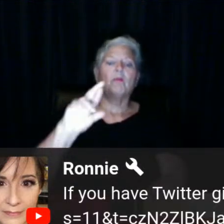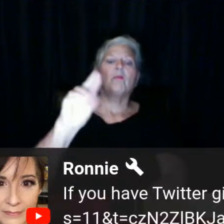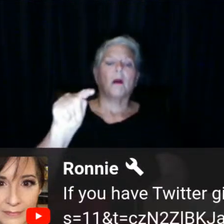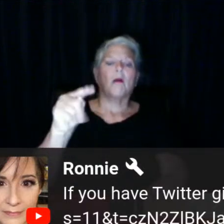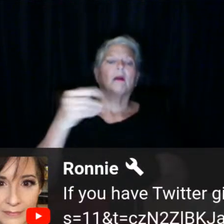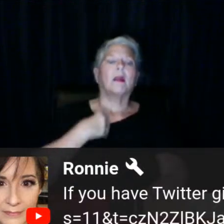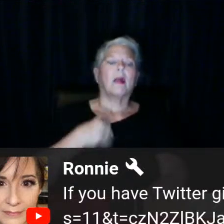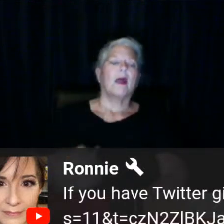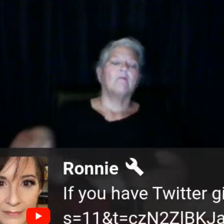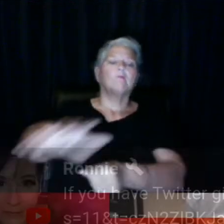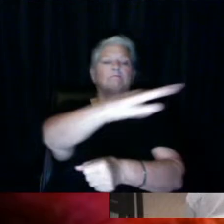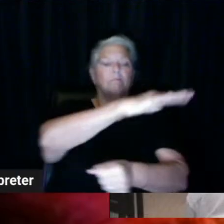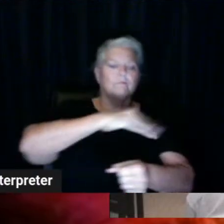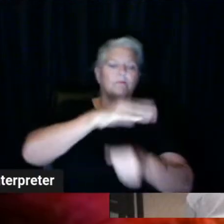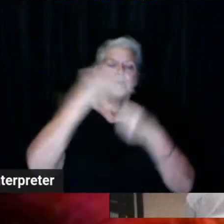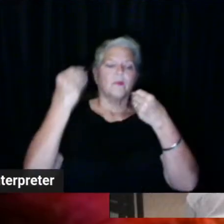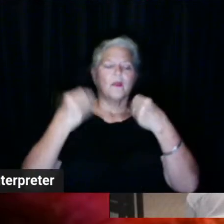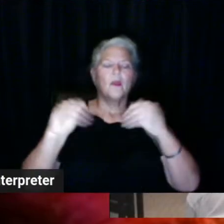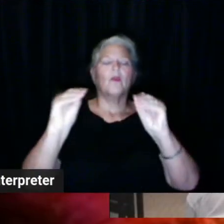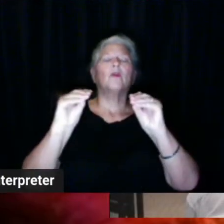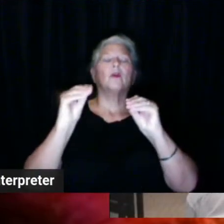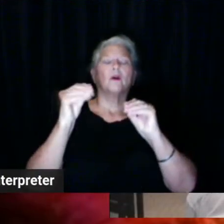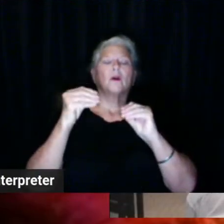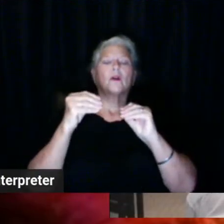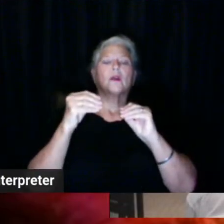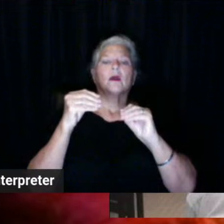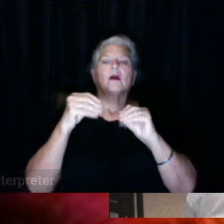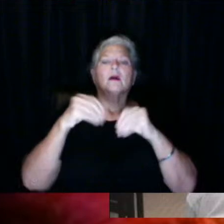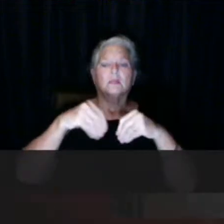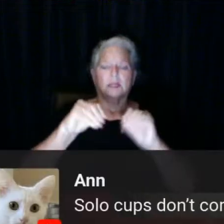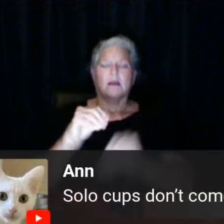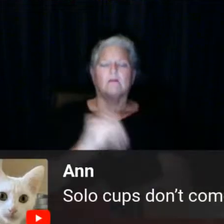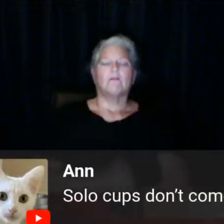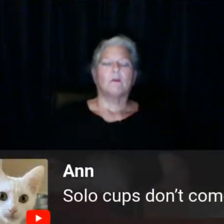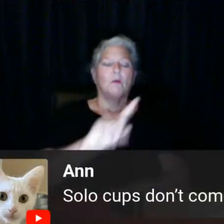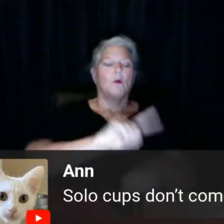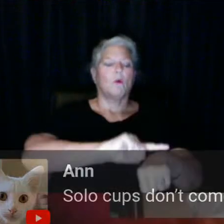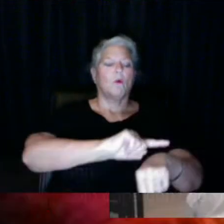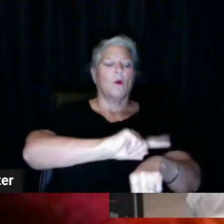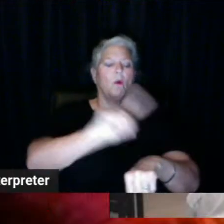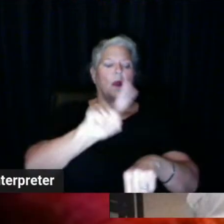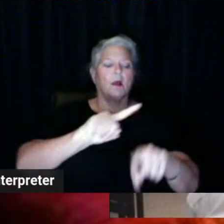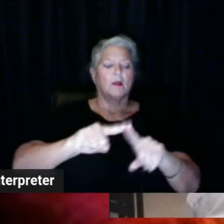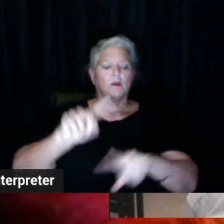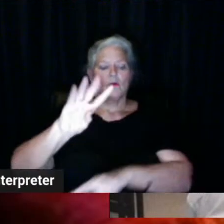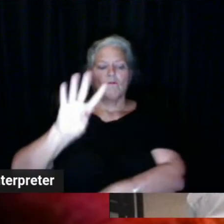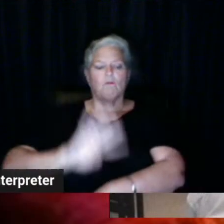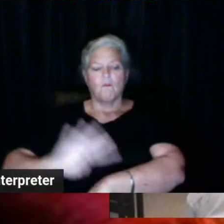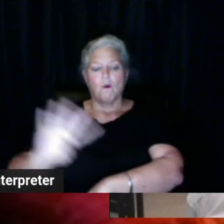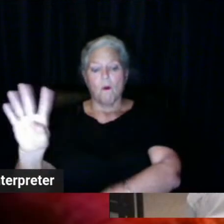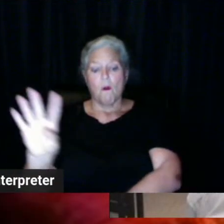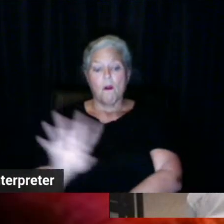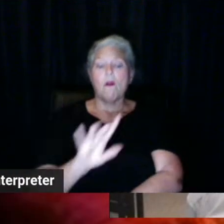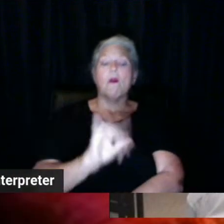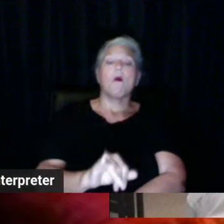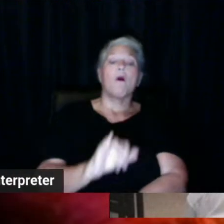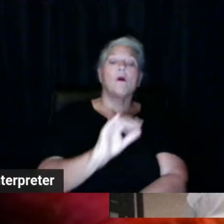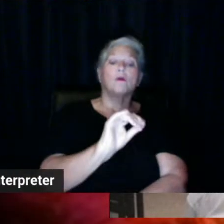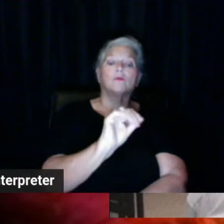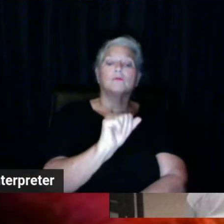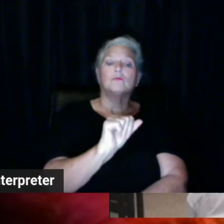24th, 2024, from 1 p.m. to 4 p.m. And then the rain date will be August